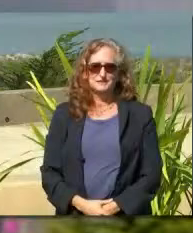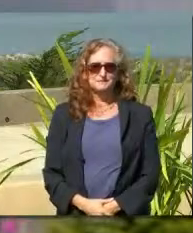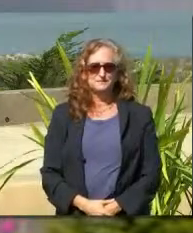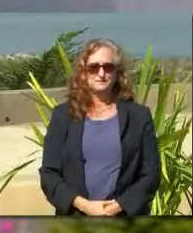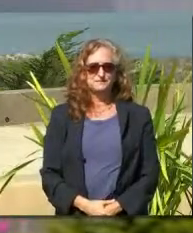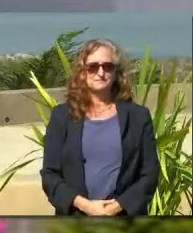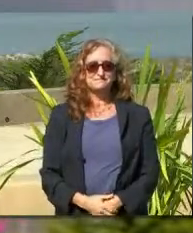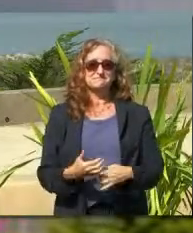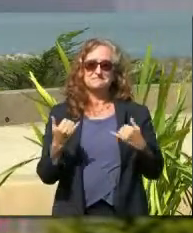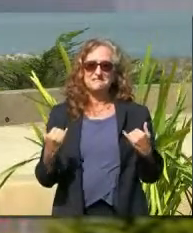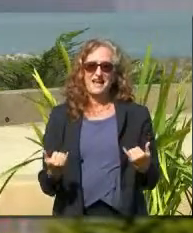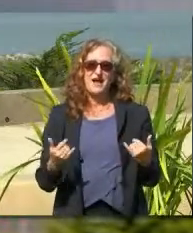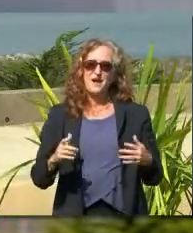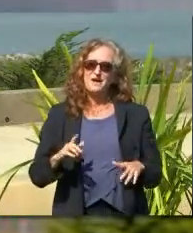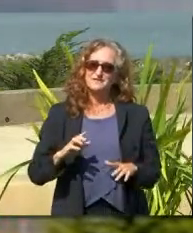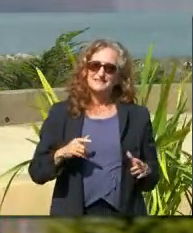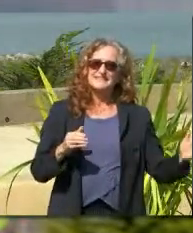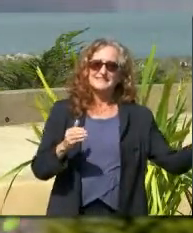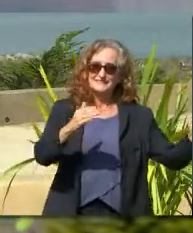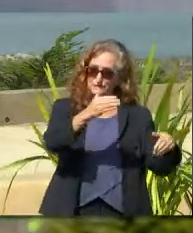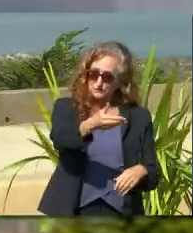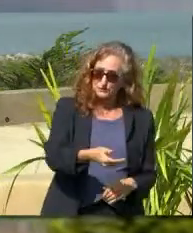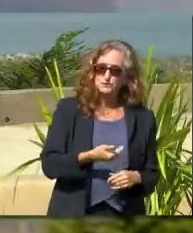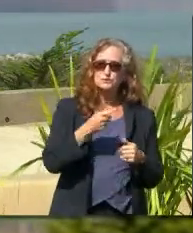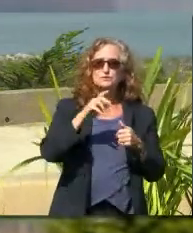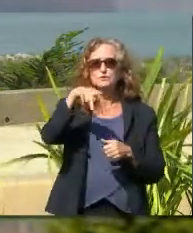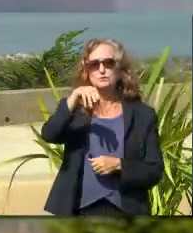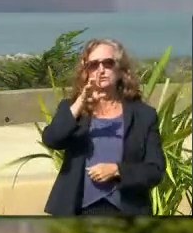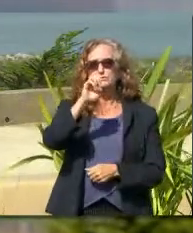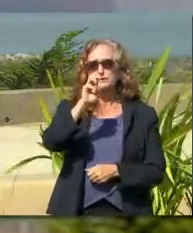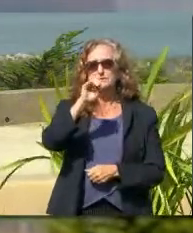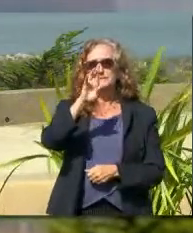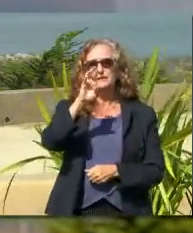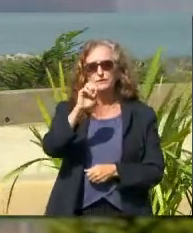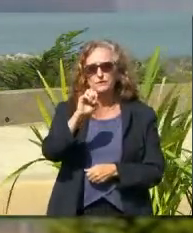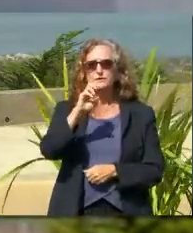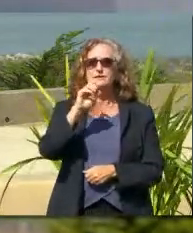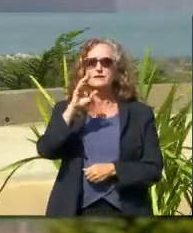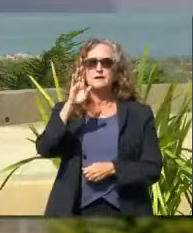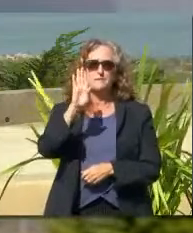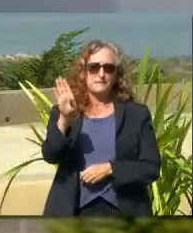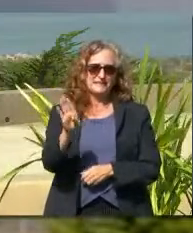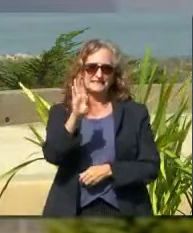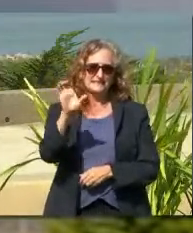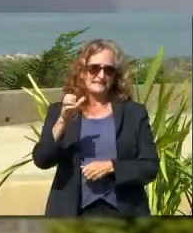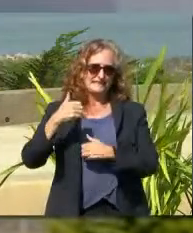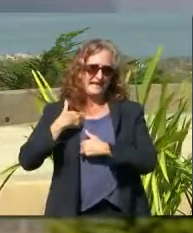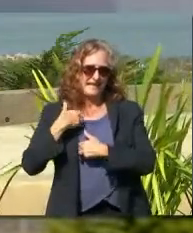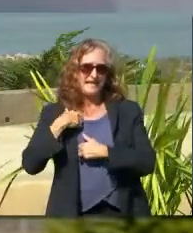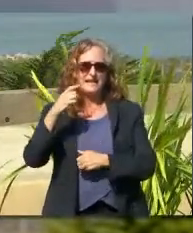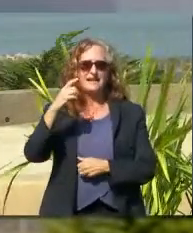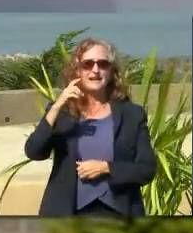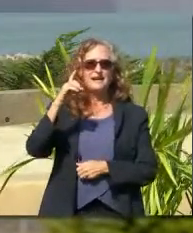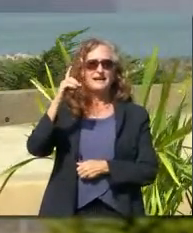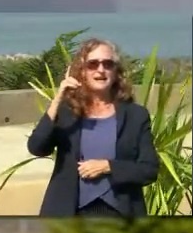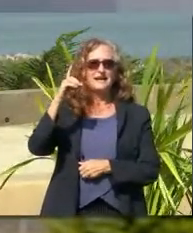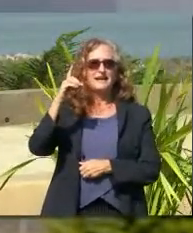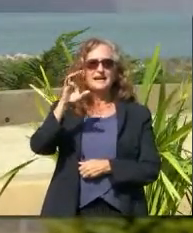And with that, I'd like to introduce the Premier of the British Columbia,